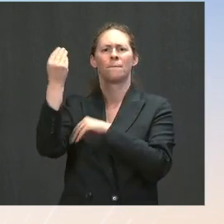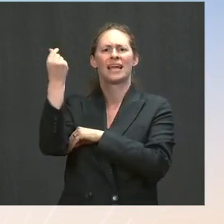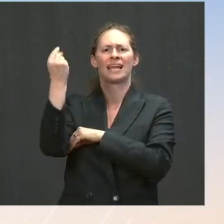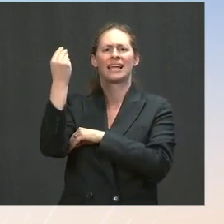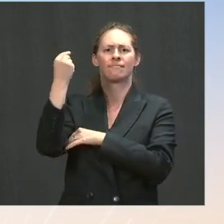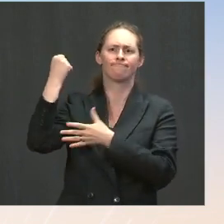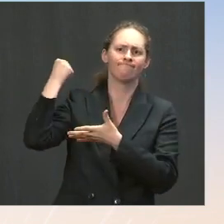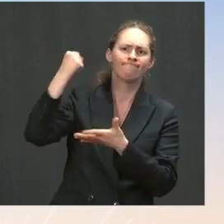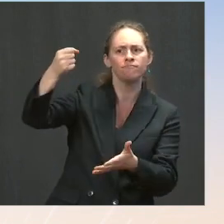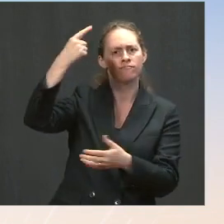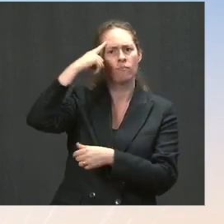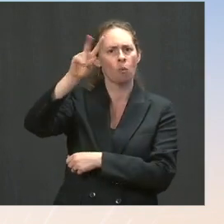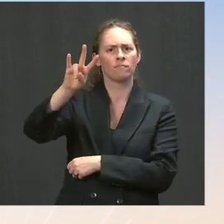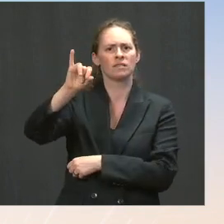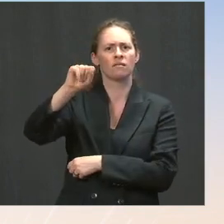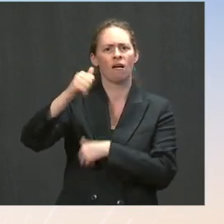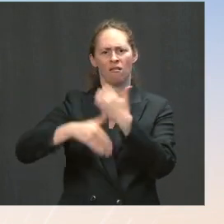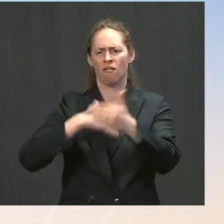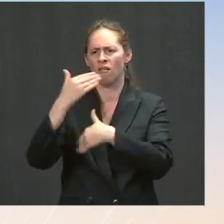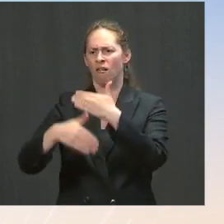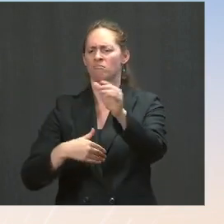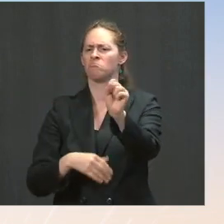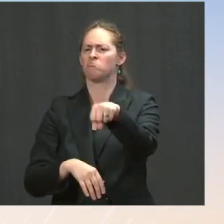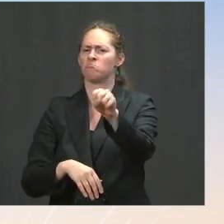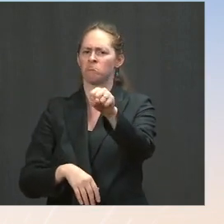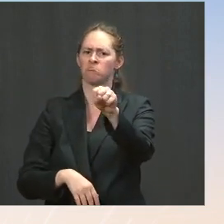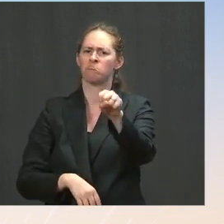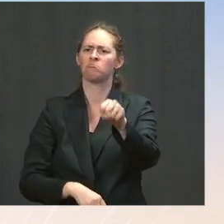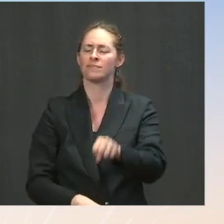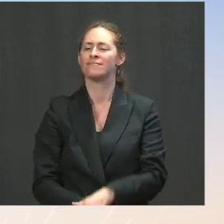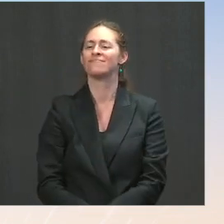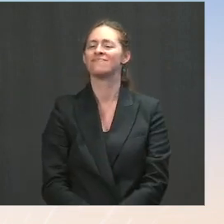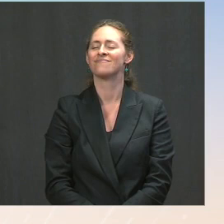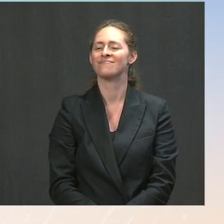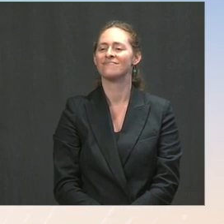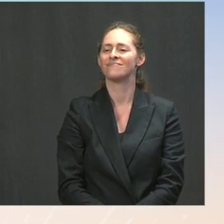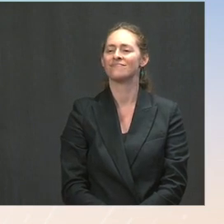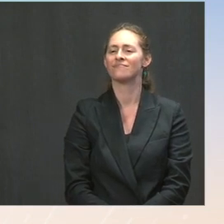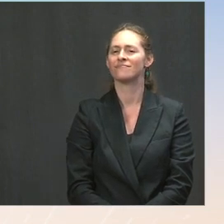also reiterate, since you gave me the opportunity, that our first flight of